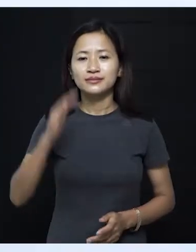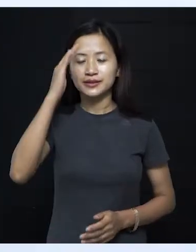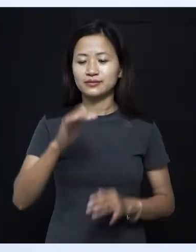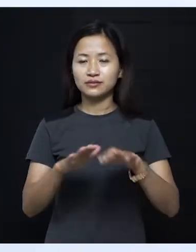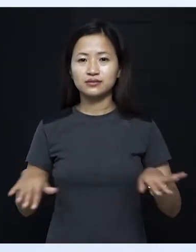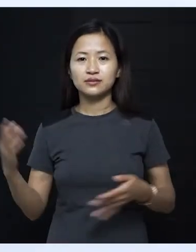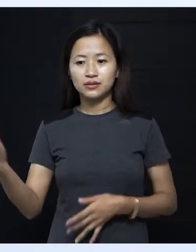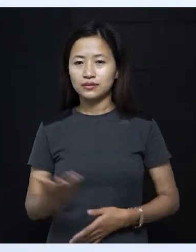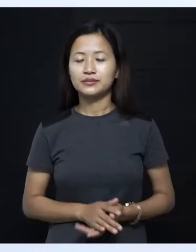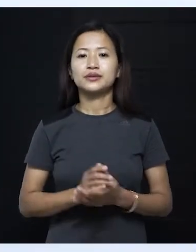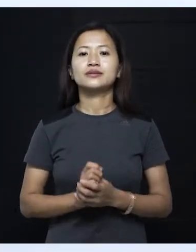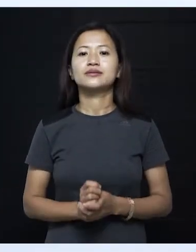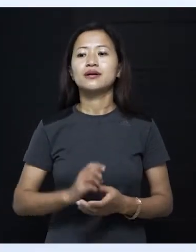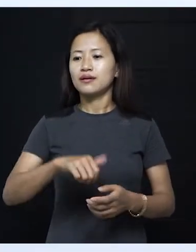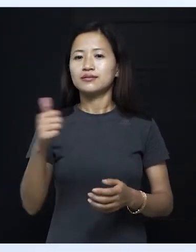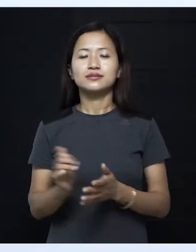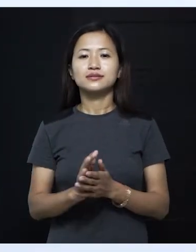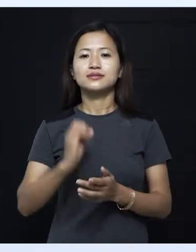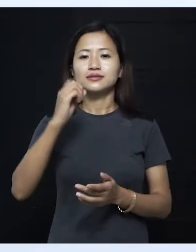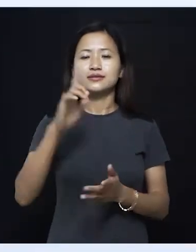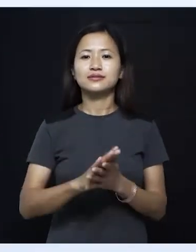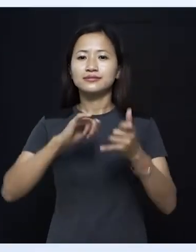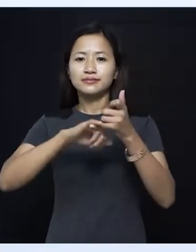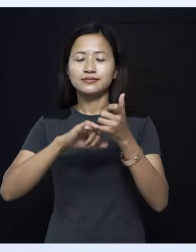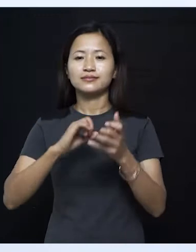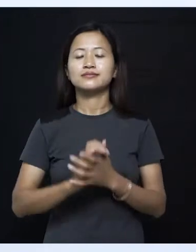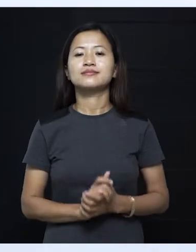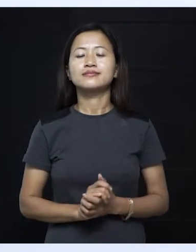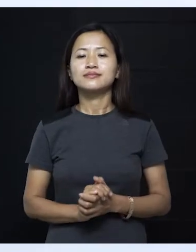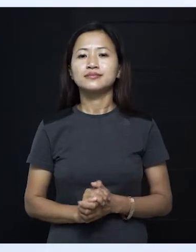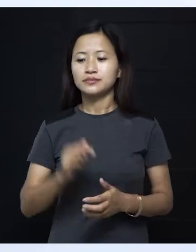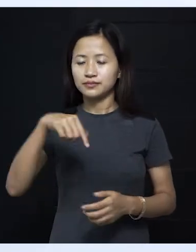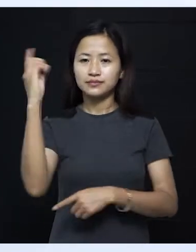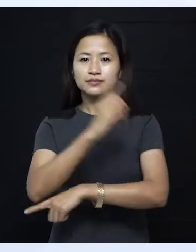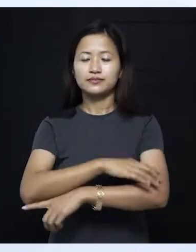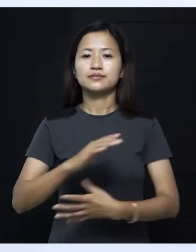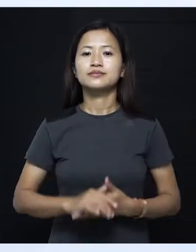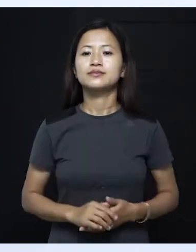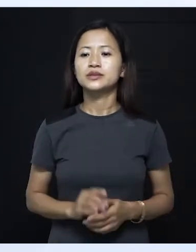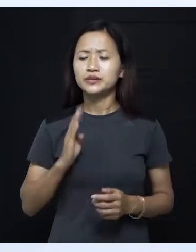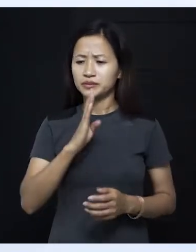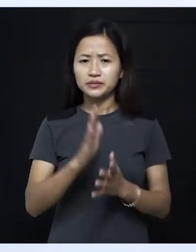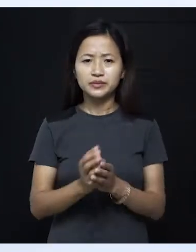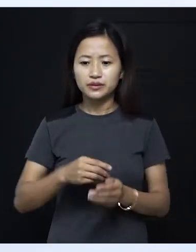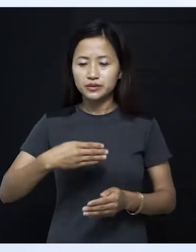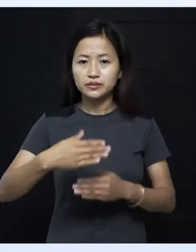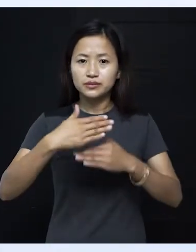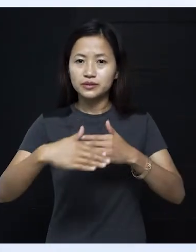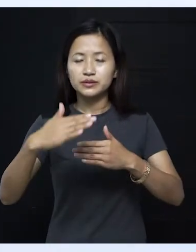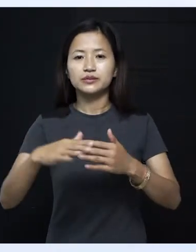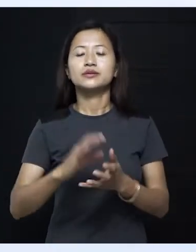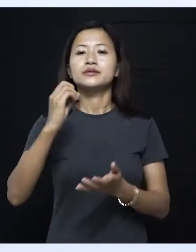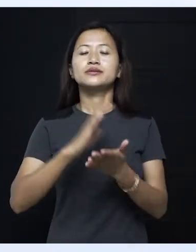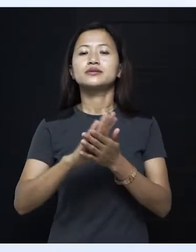Hello students, welcome back to another class of social science. So today, we will be continuing with